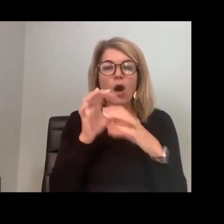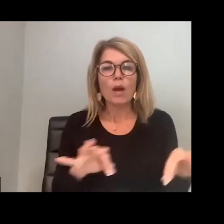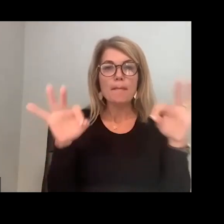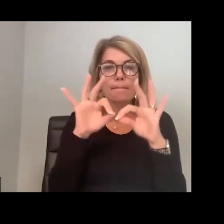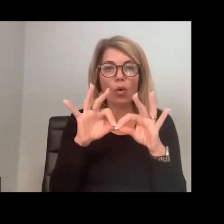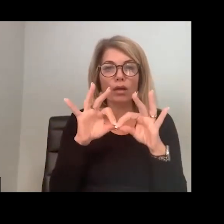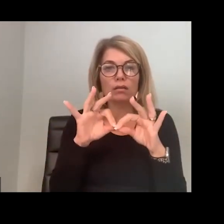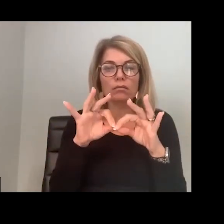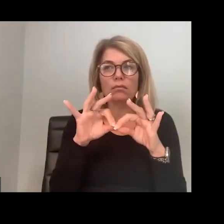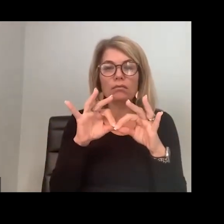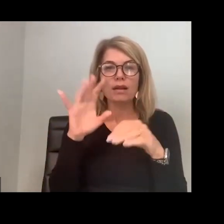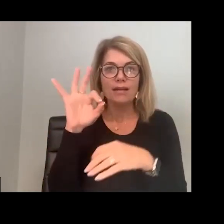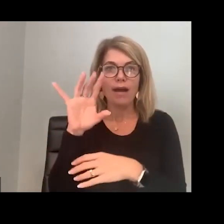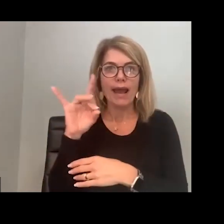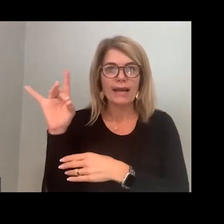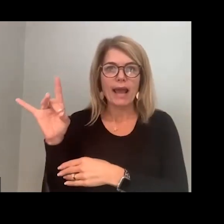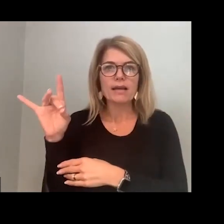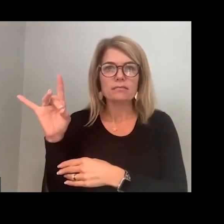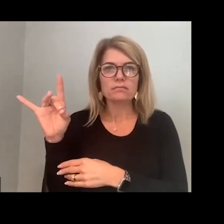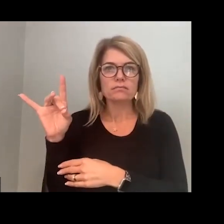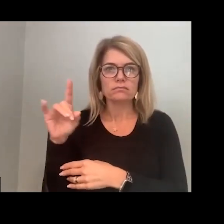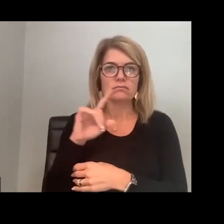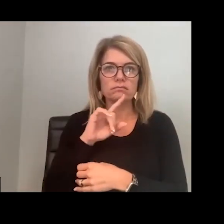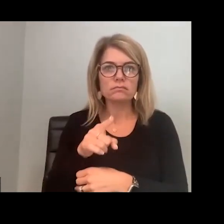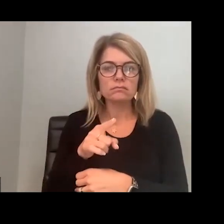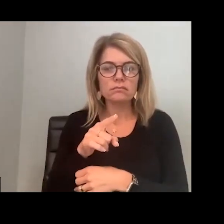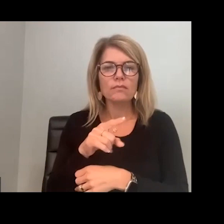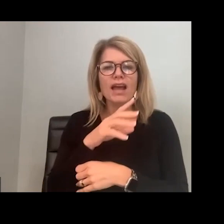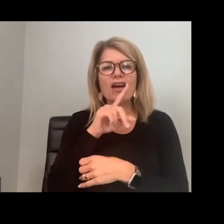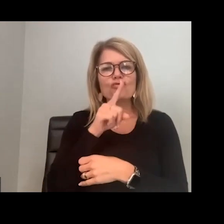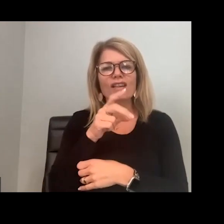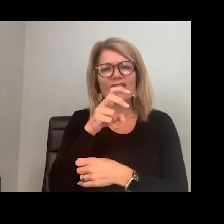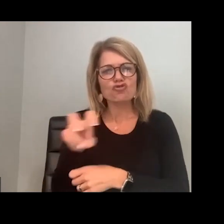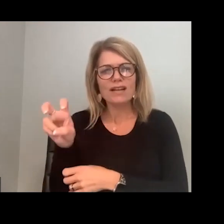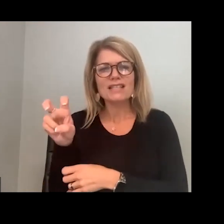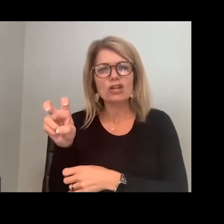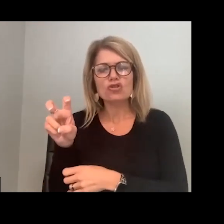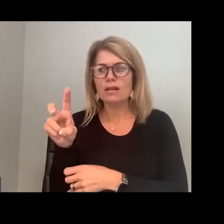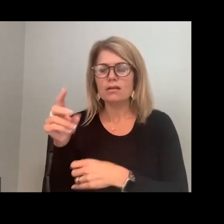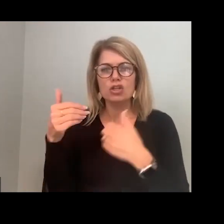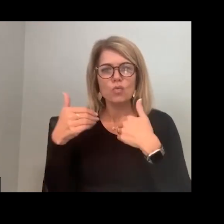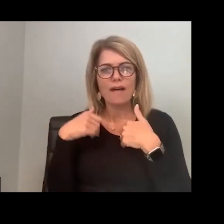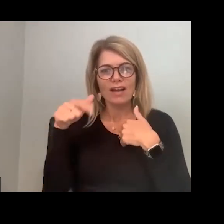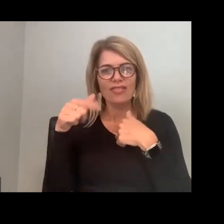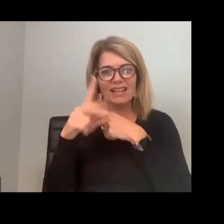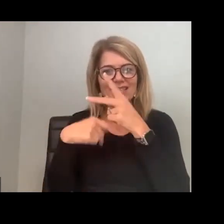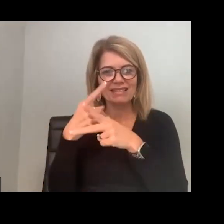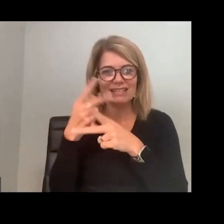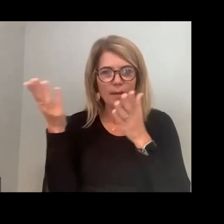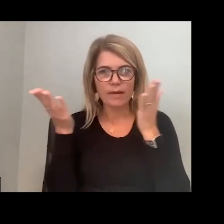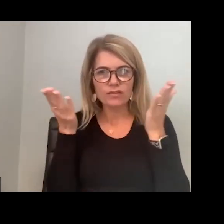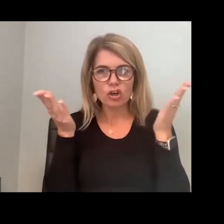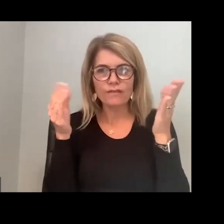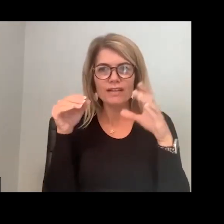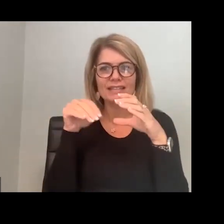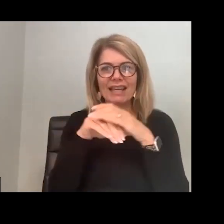terms of 988 is, and the transition to having this type of service in a different